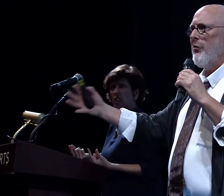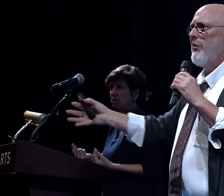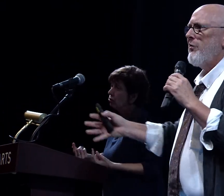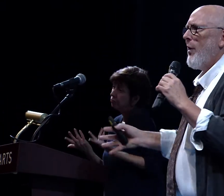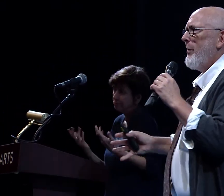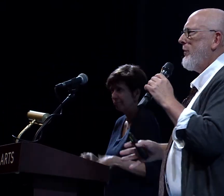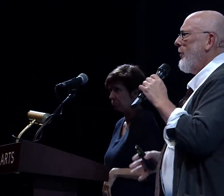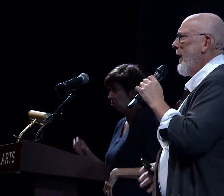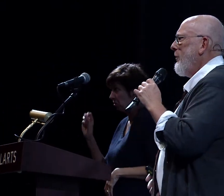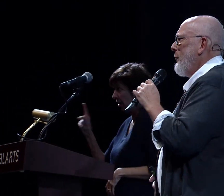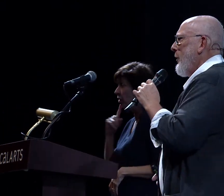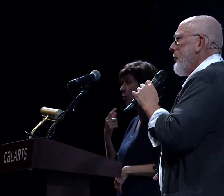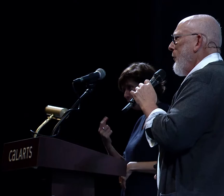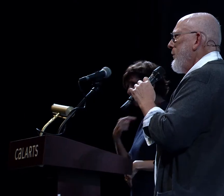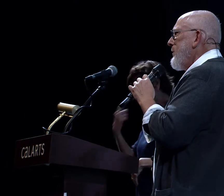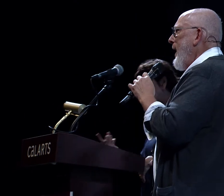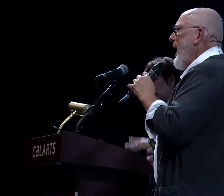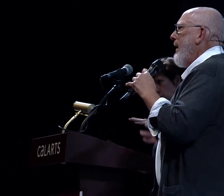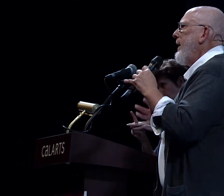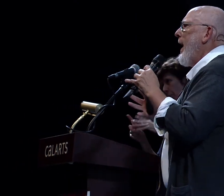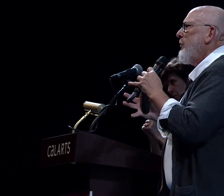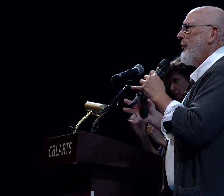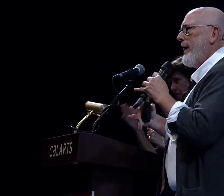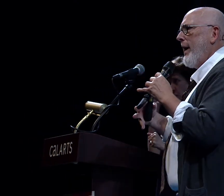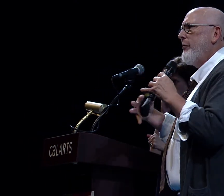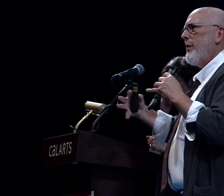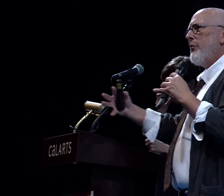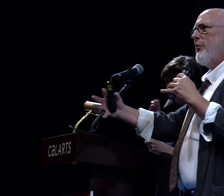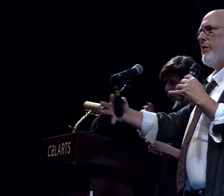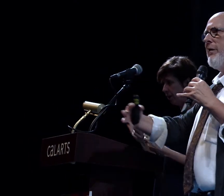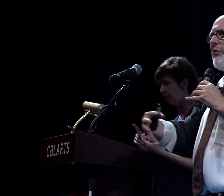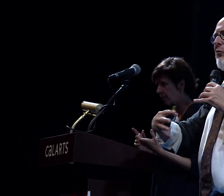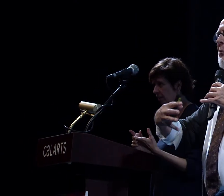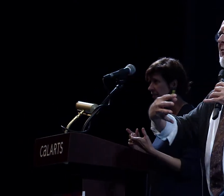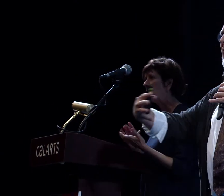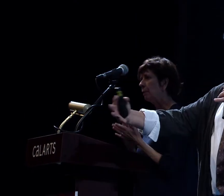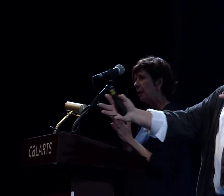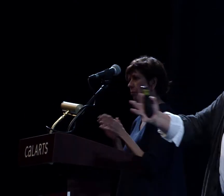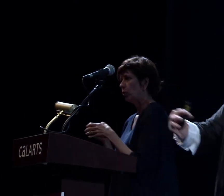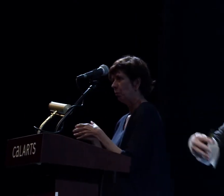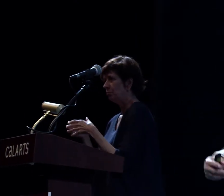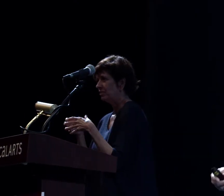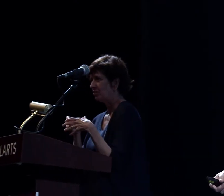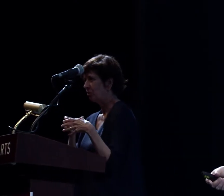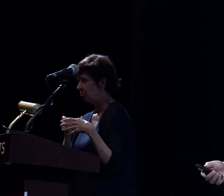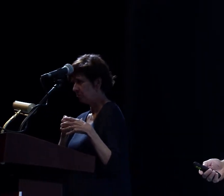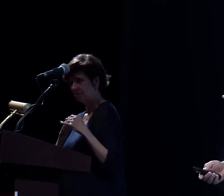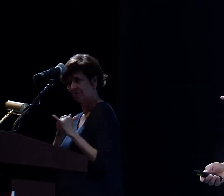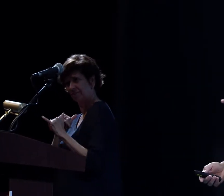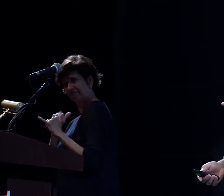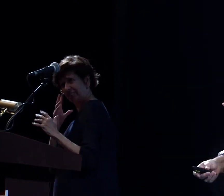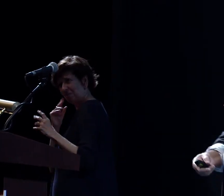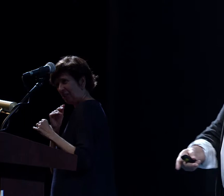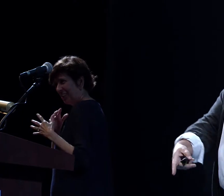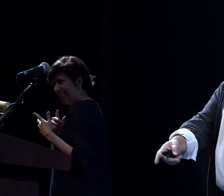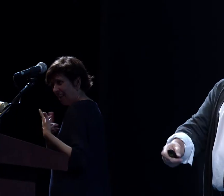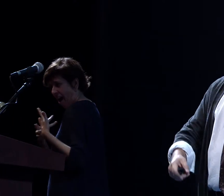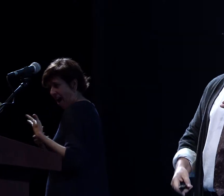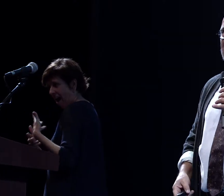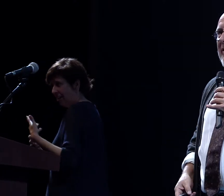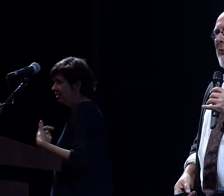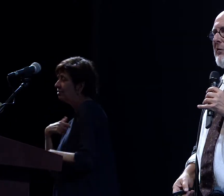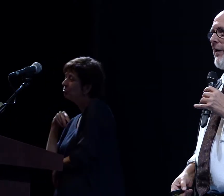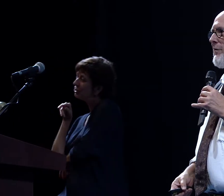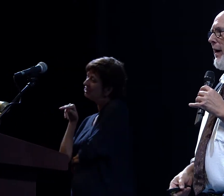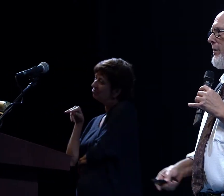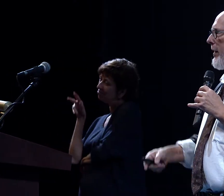were just told to show up at this location with their phones, and they naturally kind of clustered into these groups and shared this experience together. And I was a fly on the